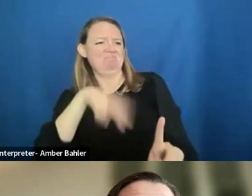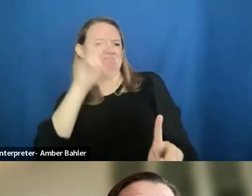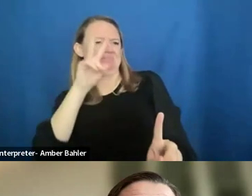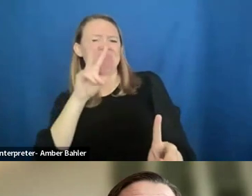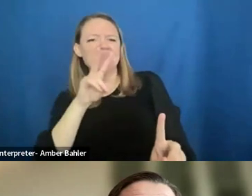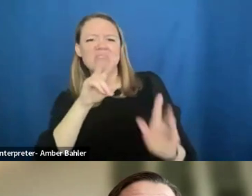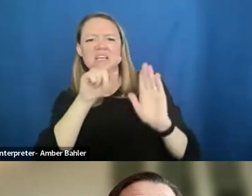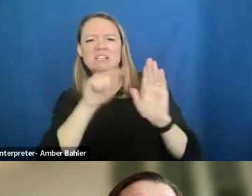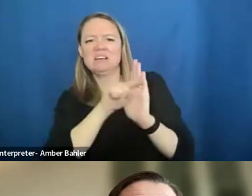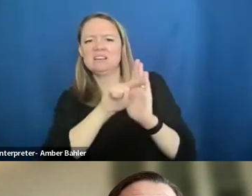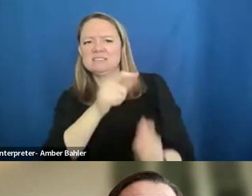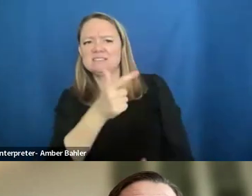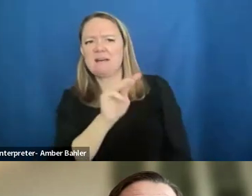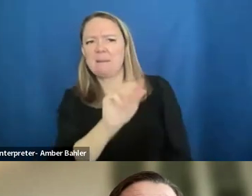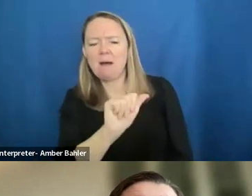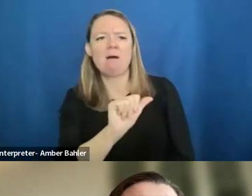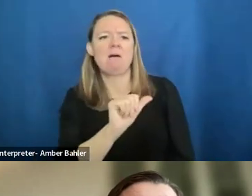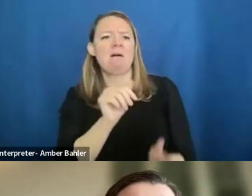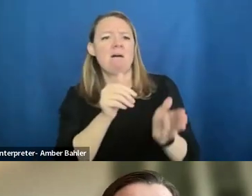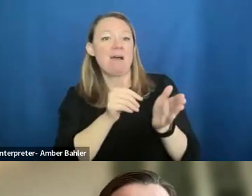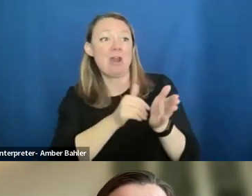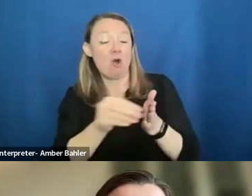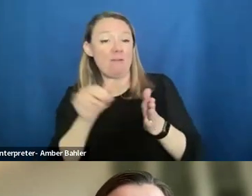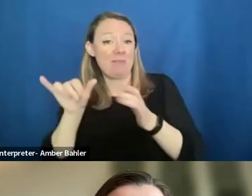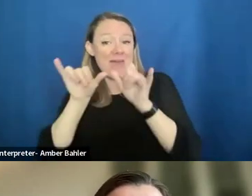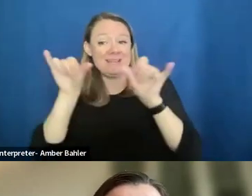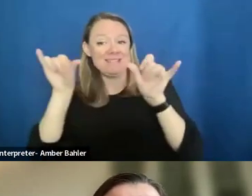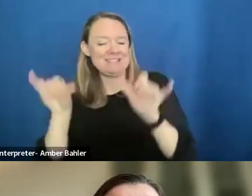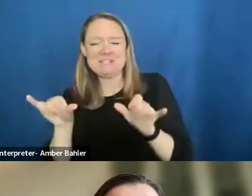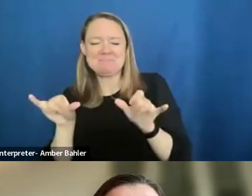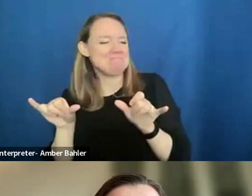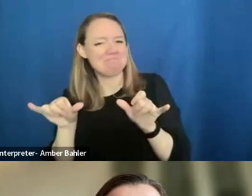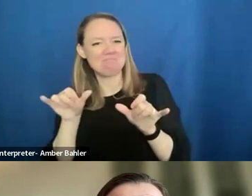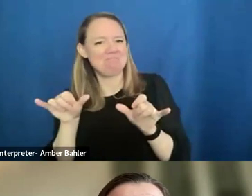is oftentimes, even in the best of intentions, ill-equipped to handle